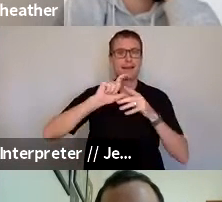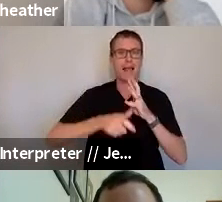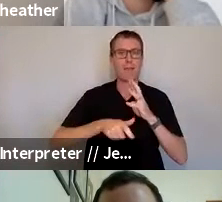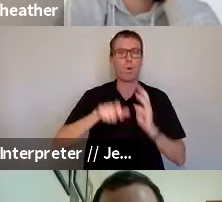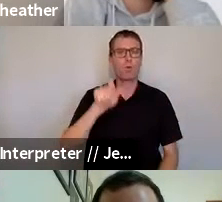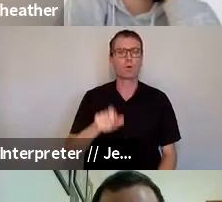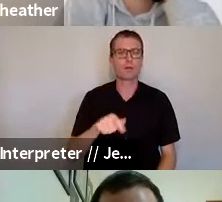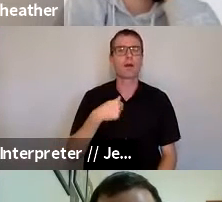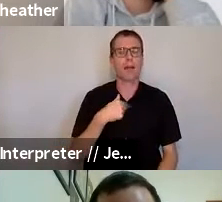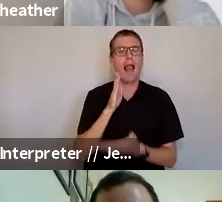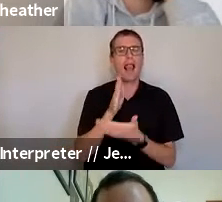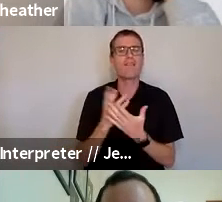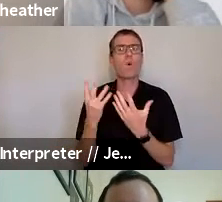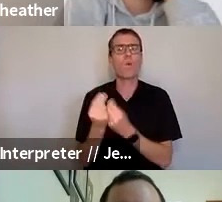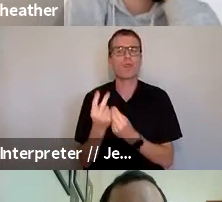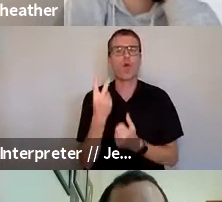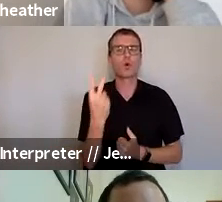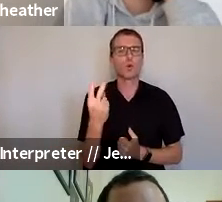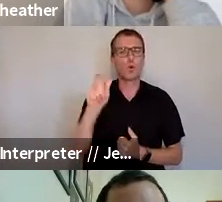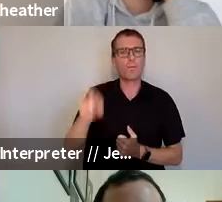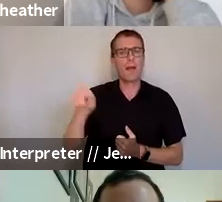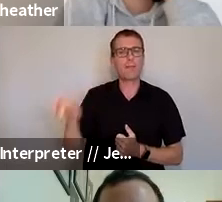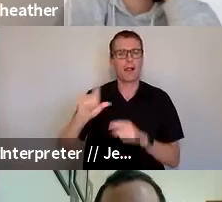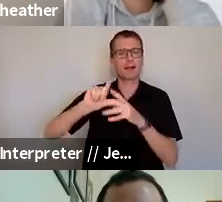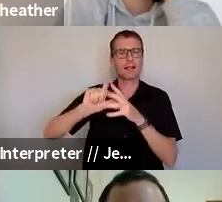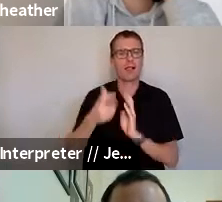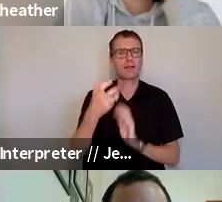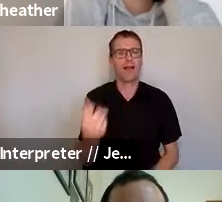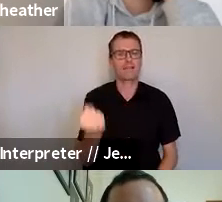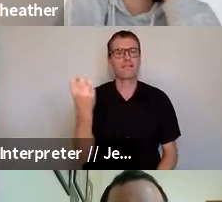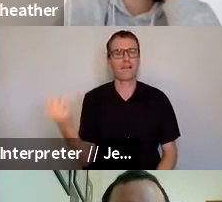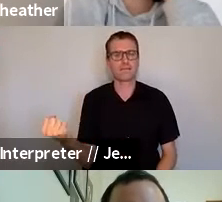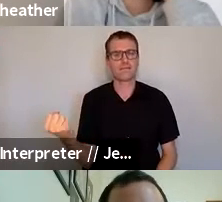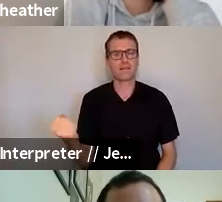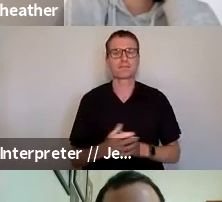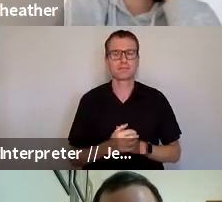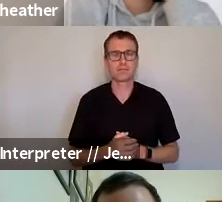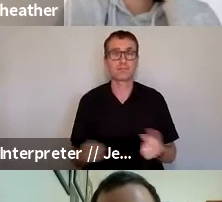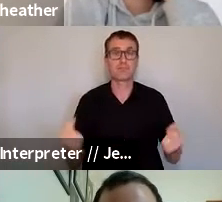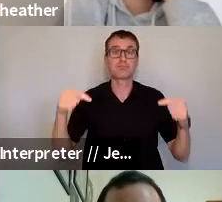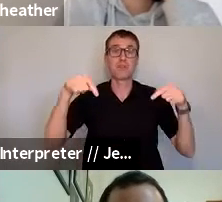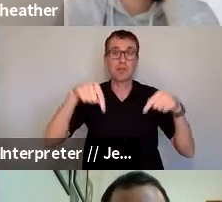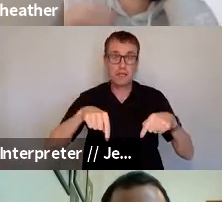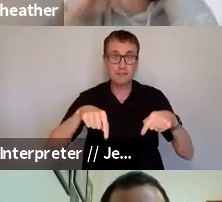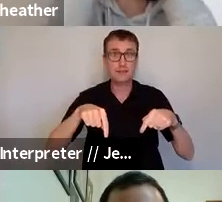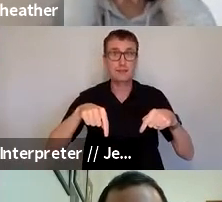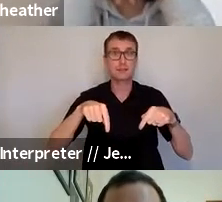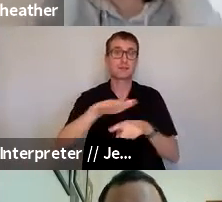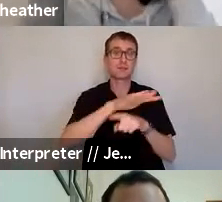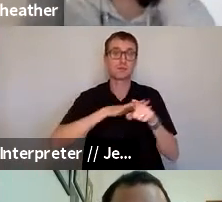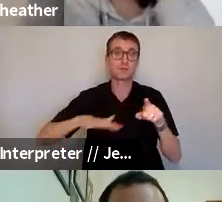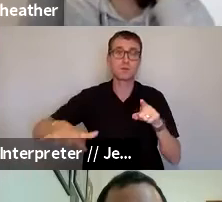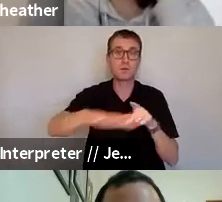2 other people with disabilities. And in a lot of ways, this space, although as difficult as it is